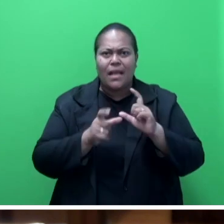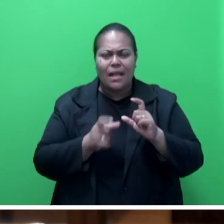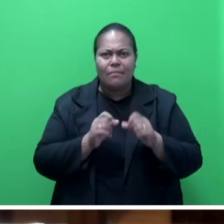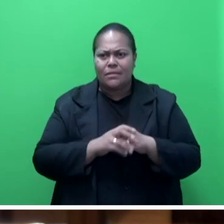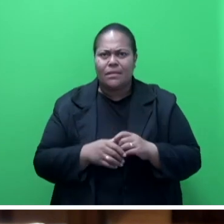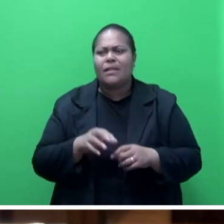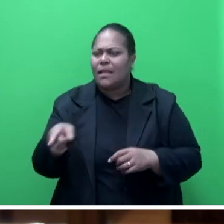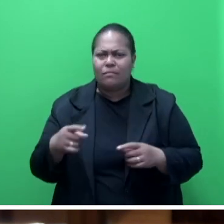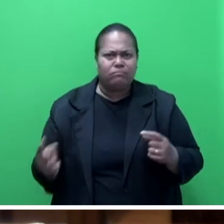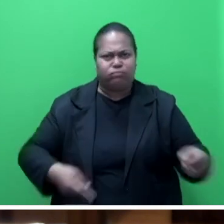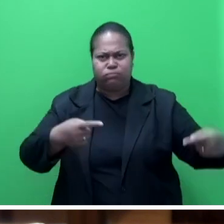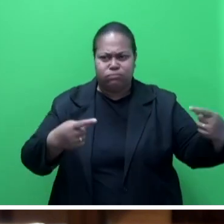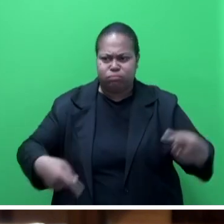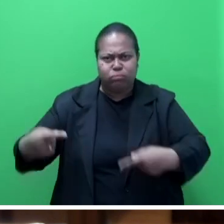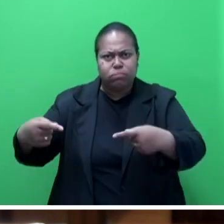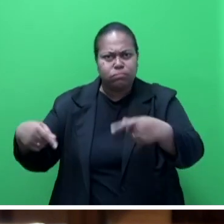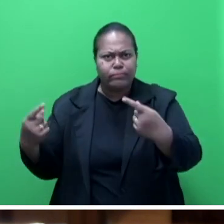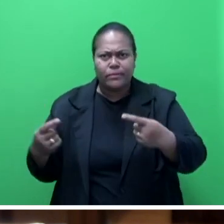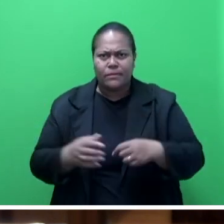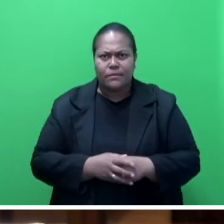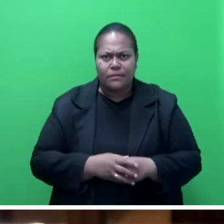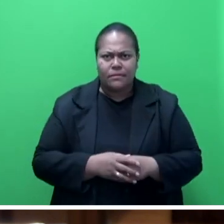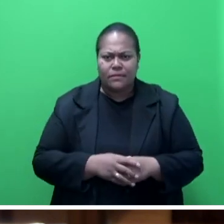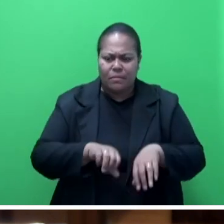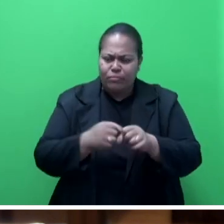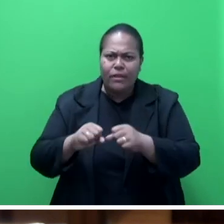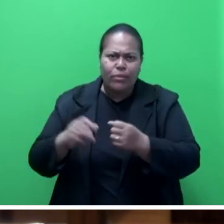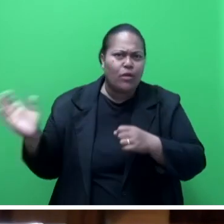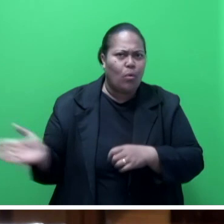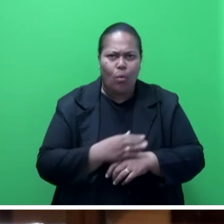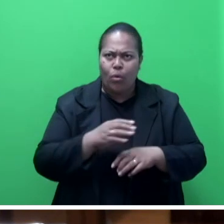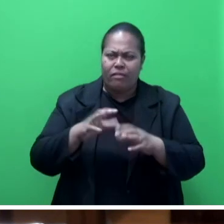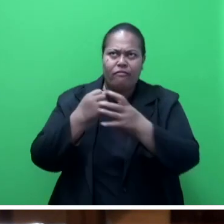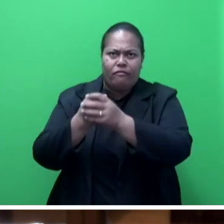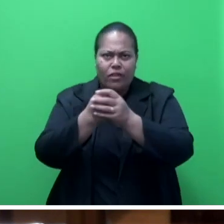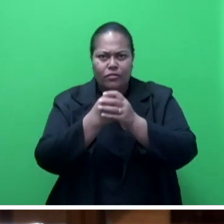who does what and burn every bridge of friendship we've built around the world.